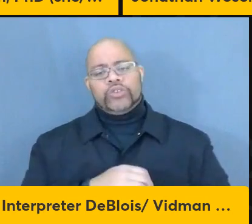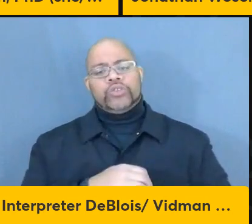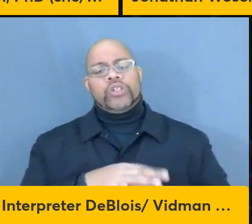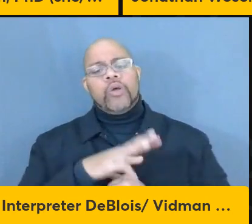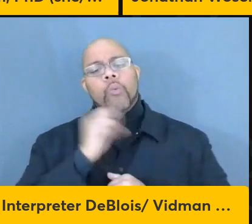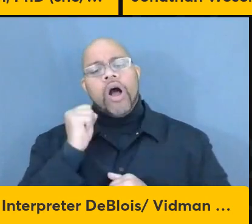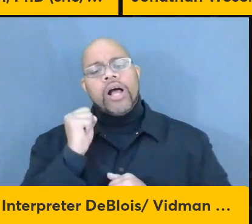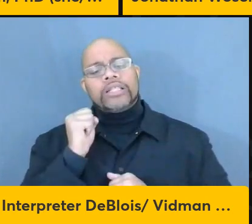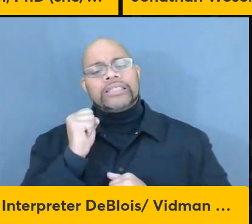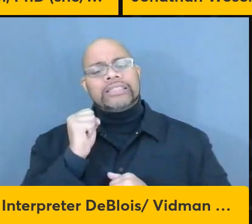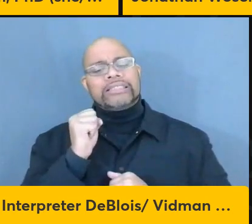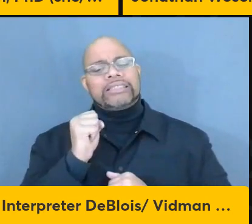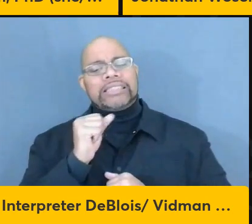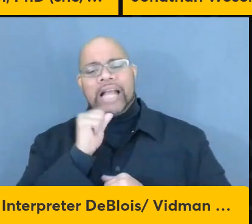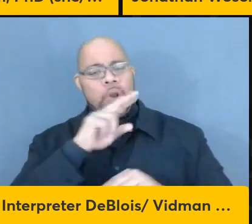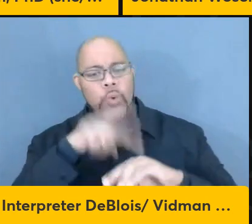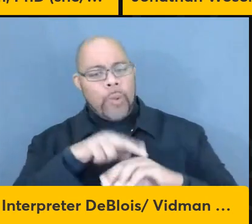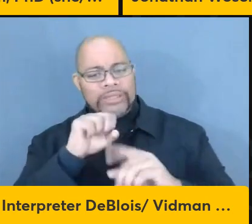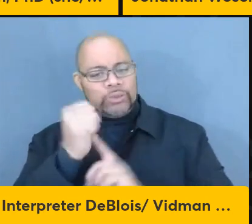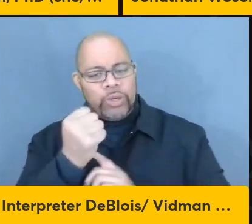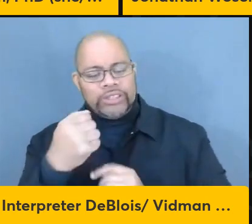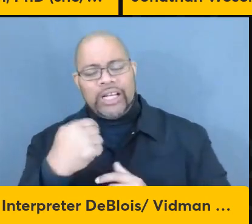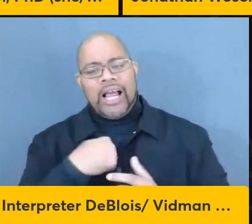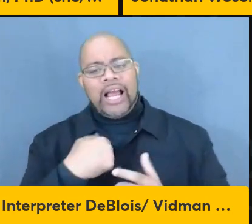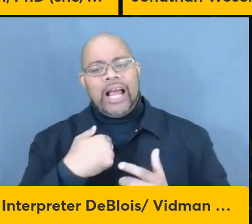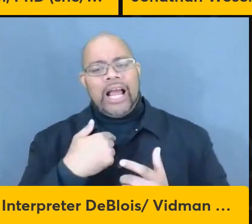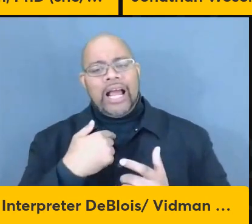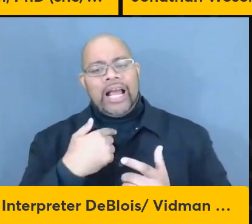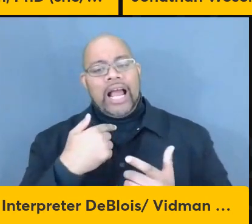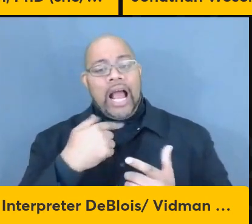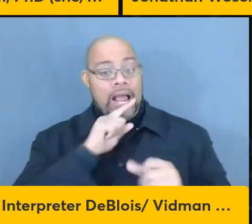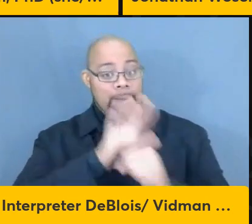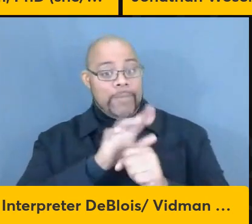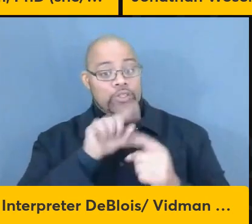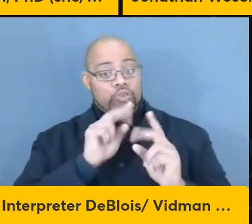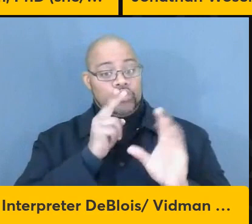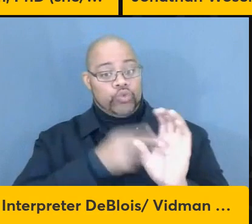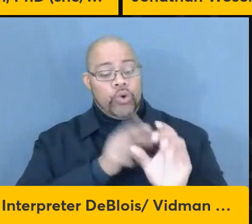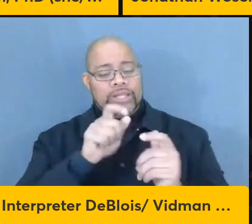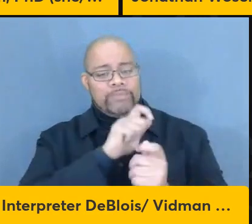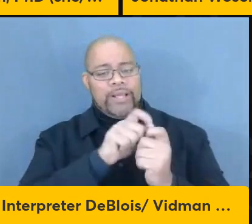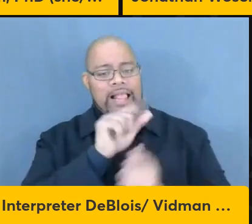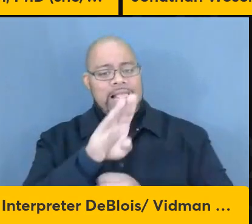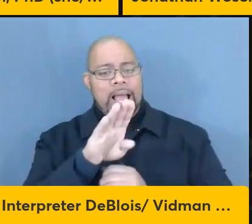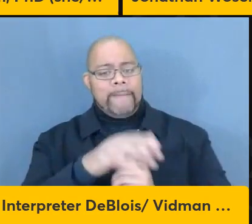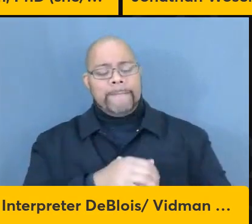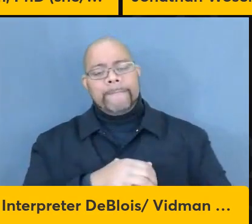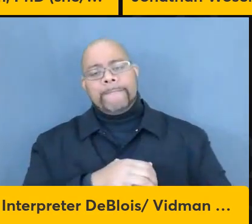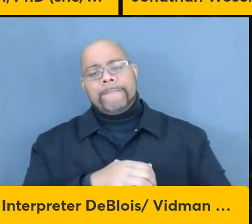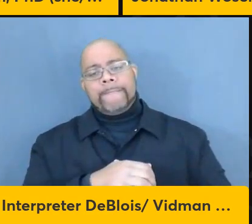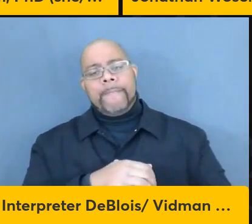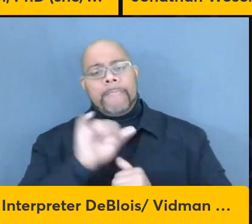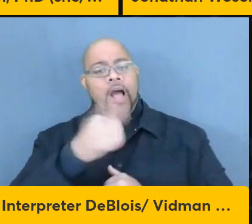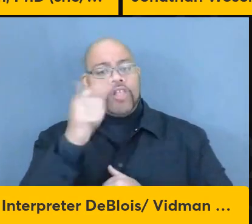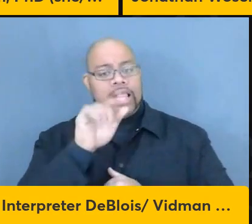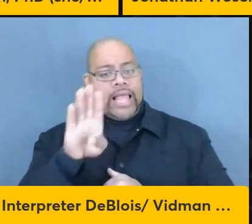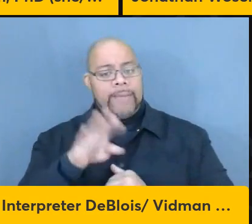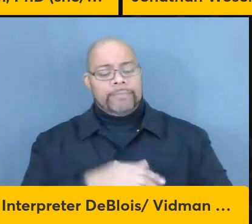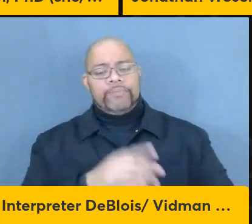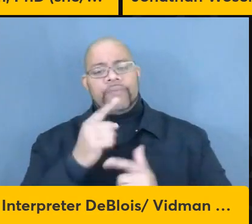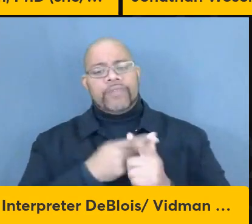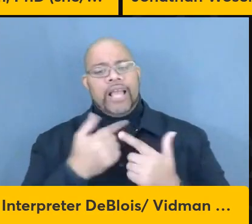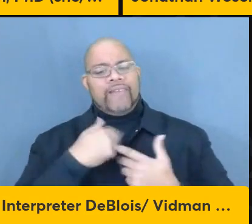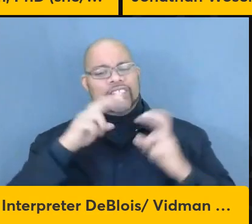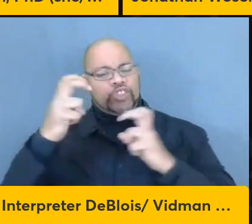was kind of an unusual situation. I had committed to joining this particular lab, this other lab, and then there